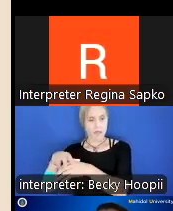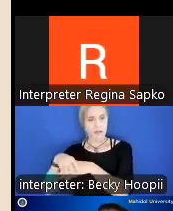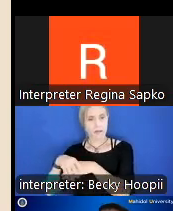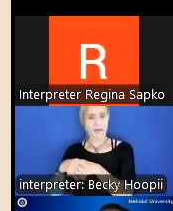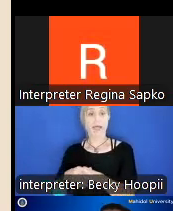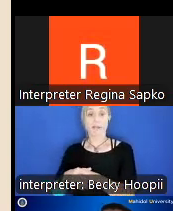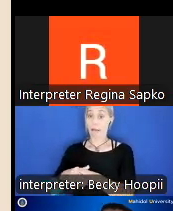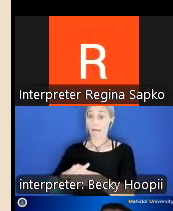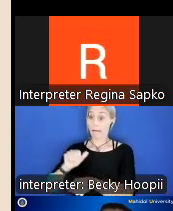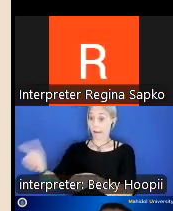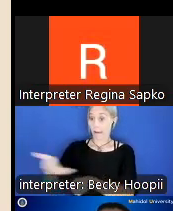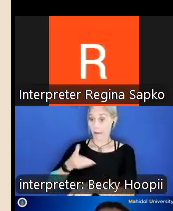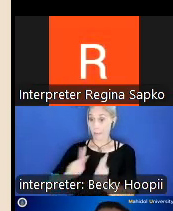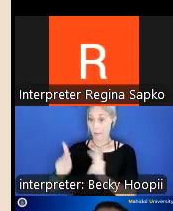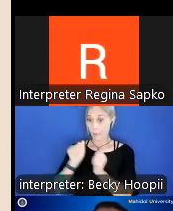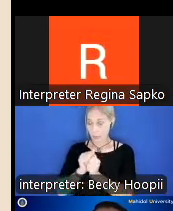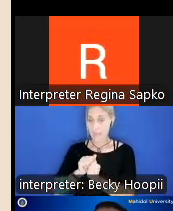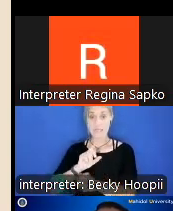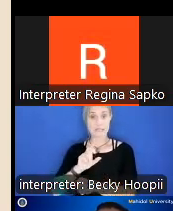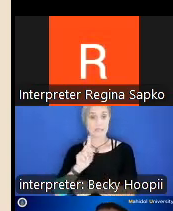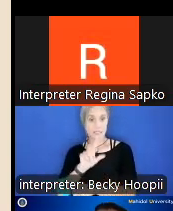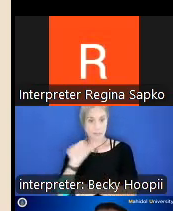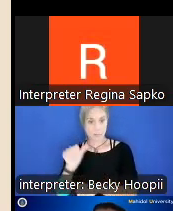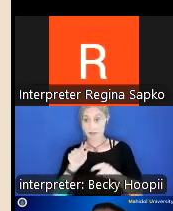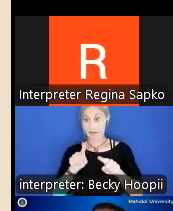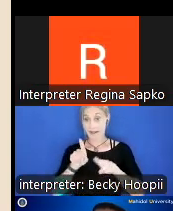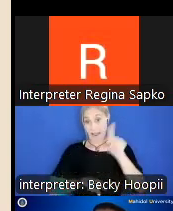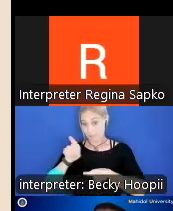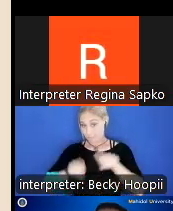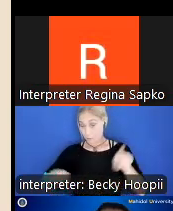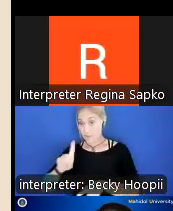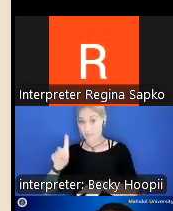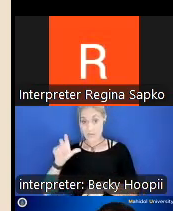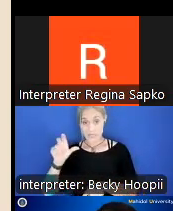disability, diverse disability like a blindness,